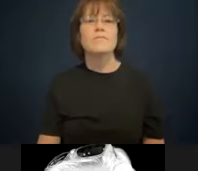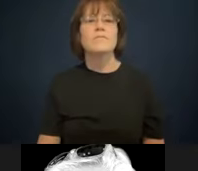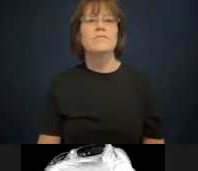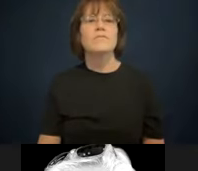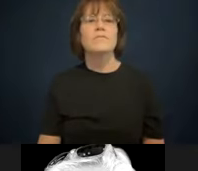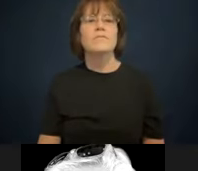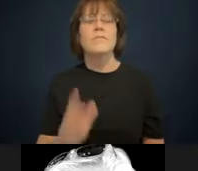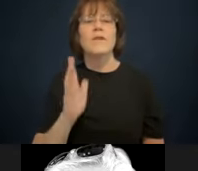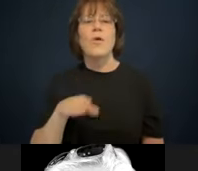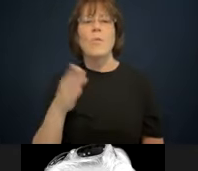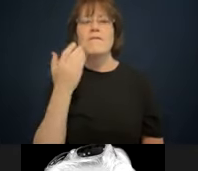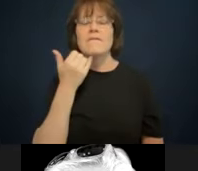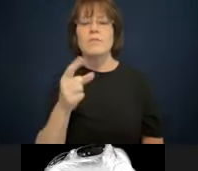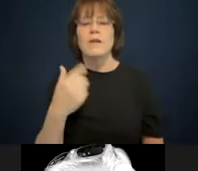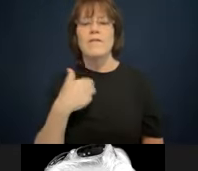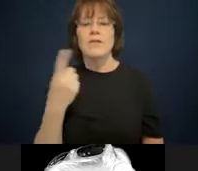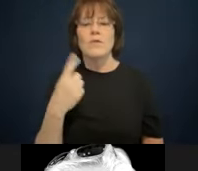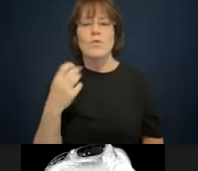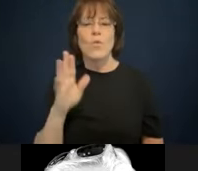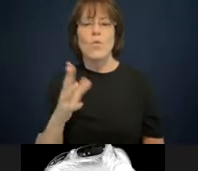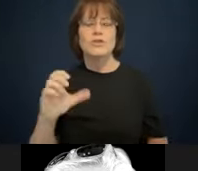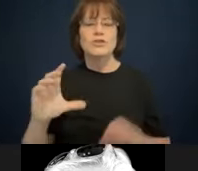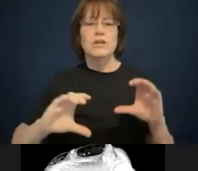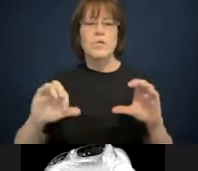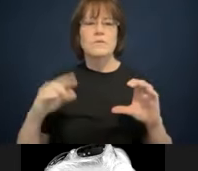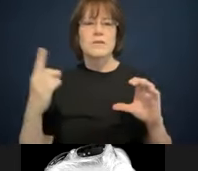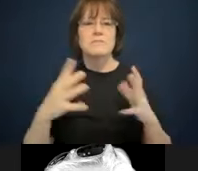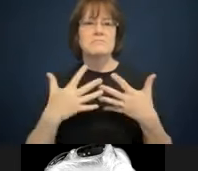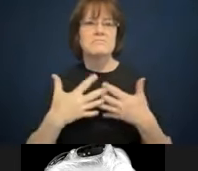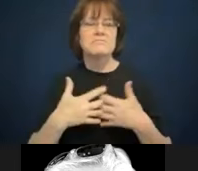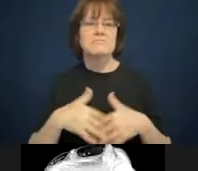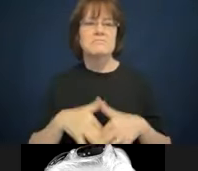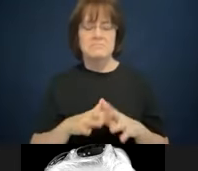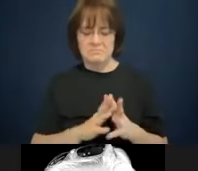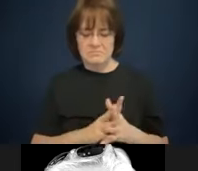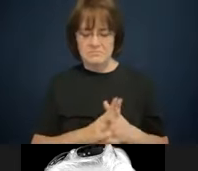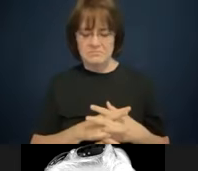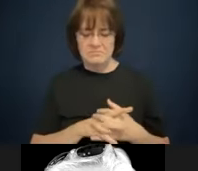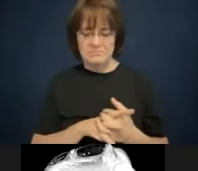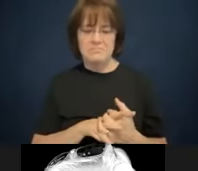leave it open if anybody has any questions or just wants to chit chat or anything. So